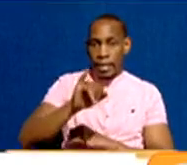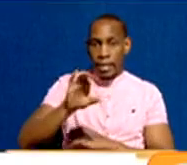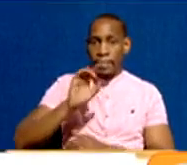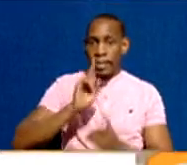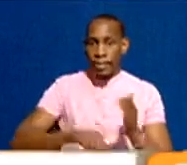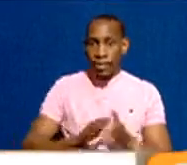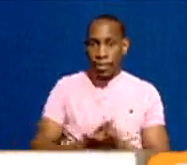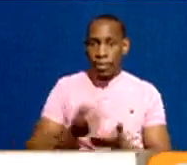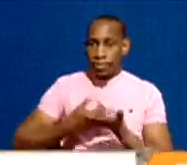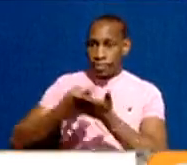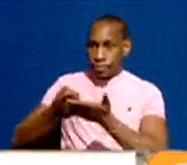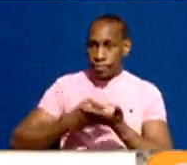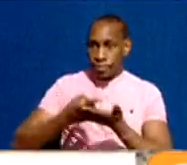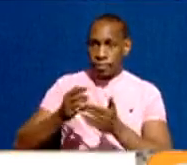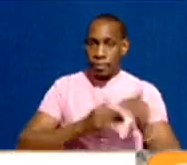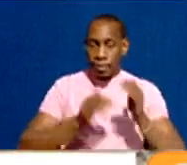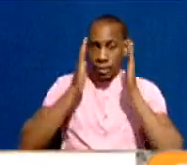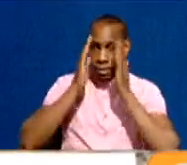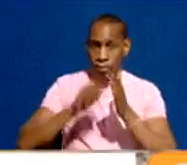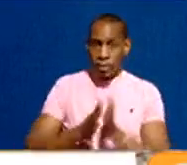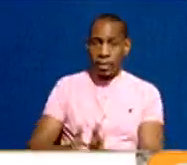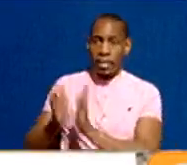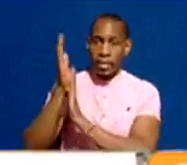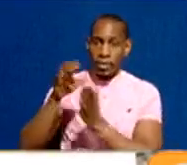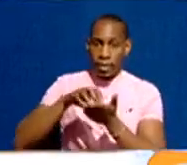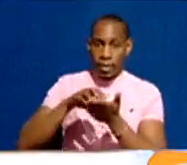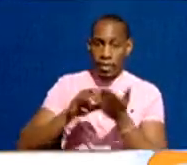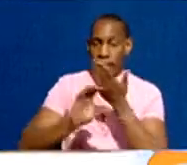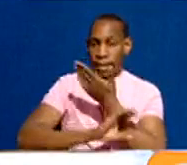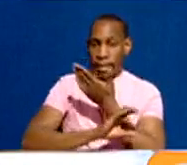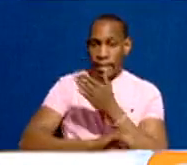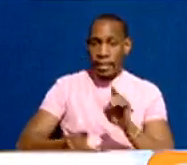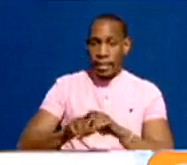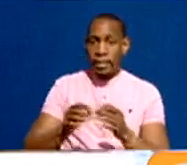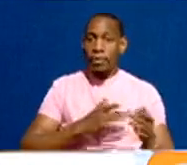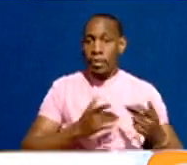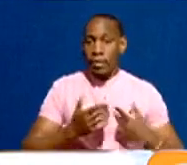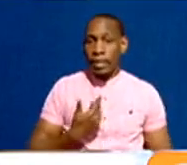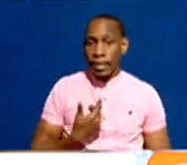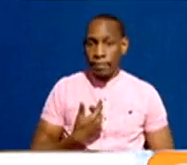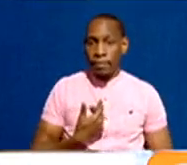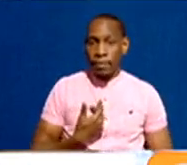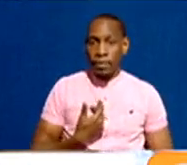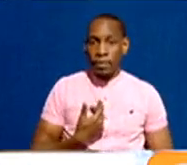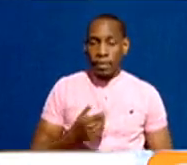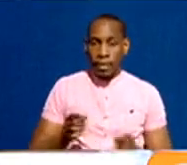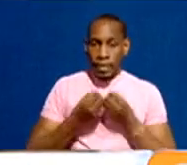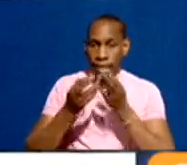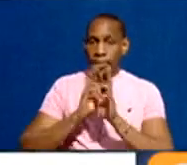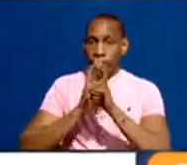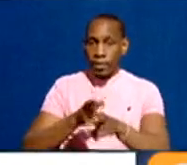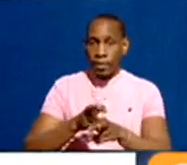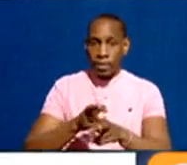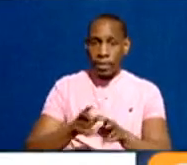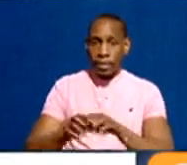said that the discussions at Bomas centered on the security situation in the country, as there were concerns over non-transmission of results and